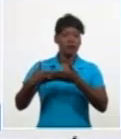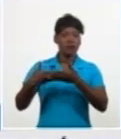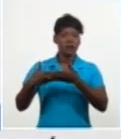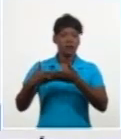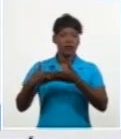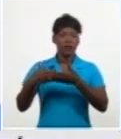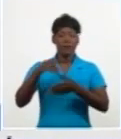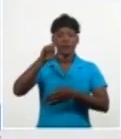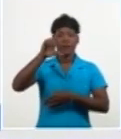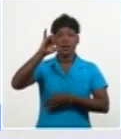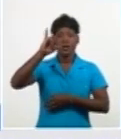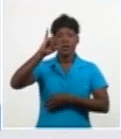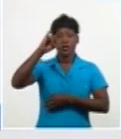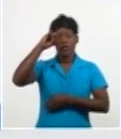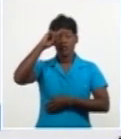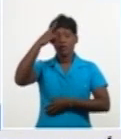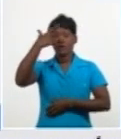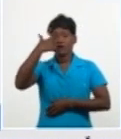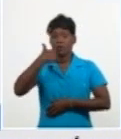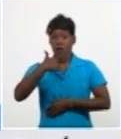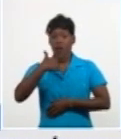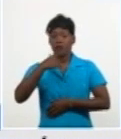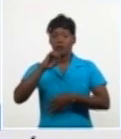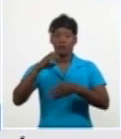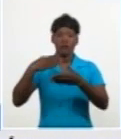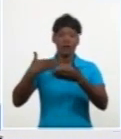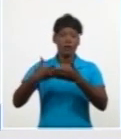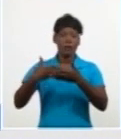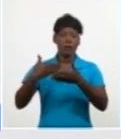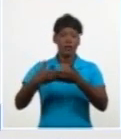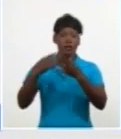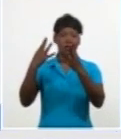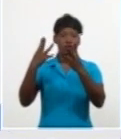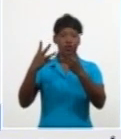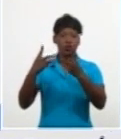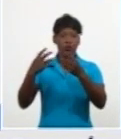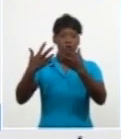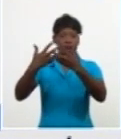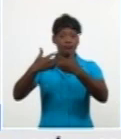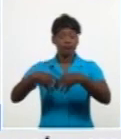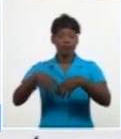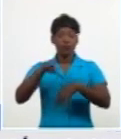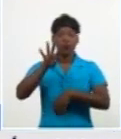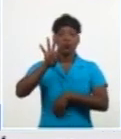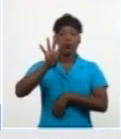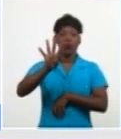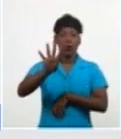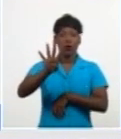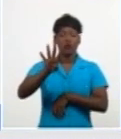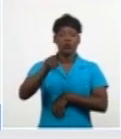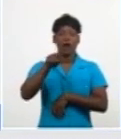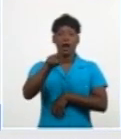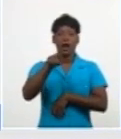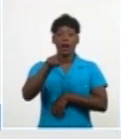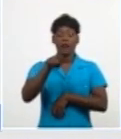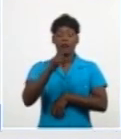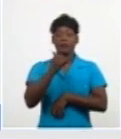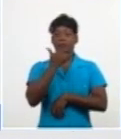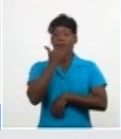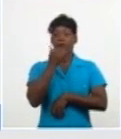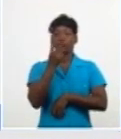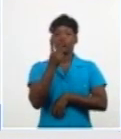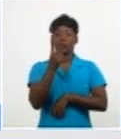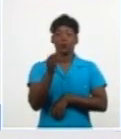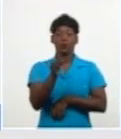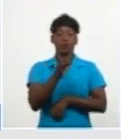municipality, and it covers two municipalities, Habana del Este with one case and La